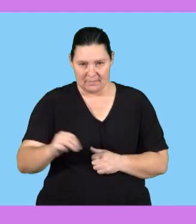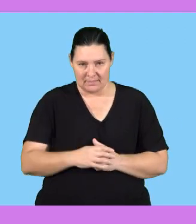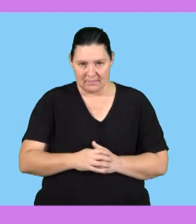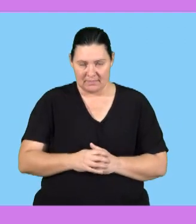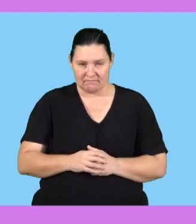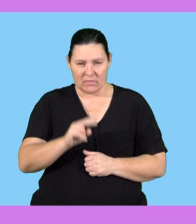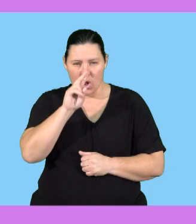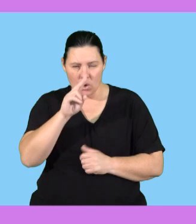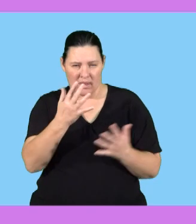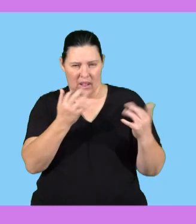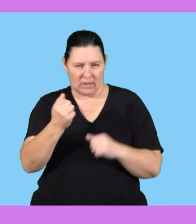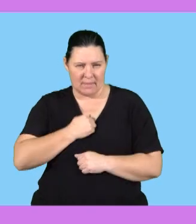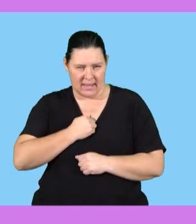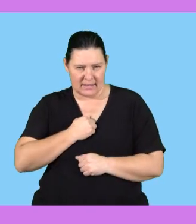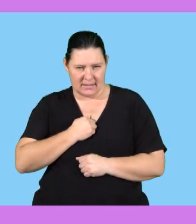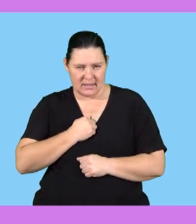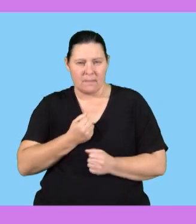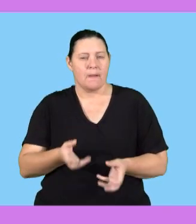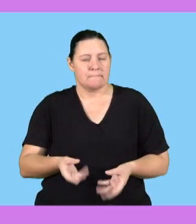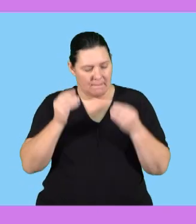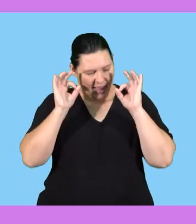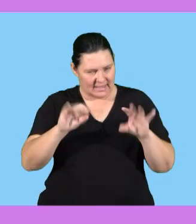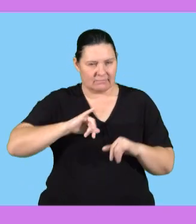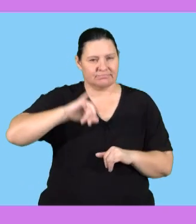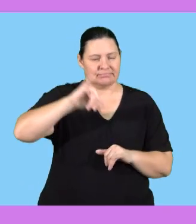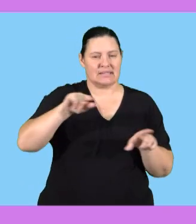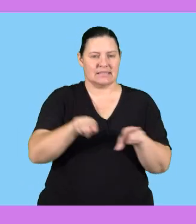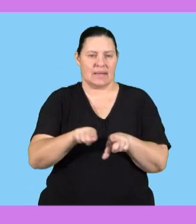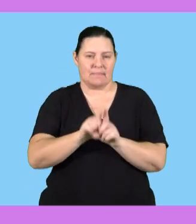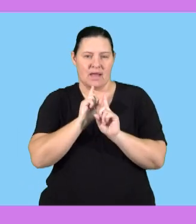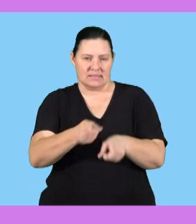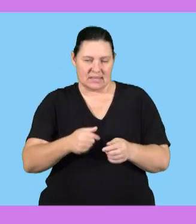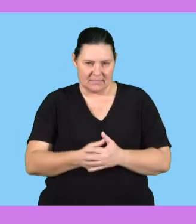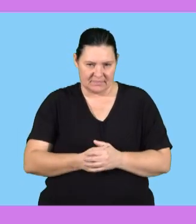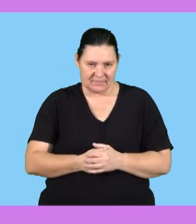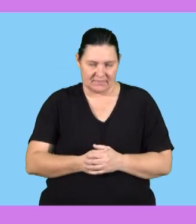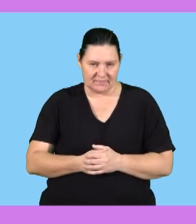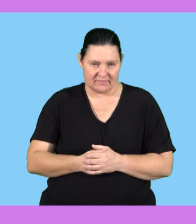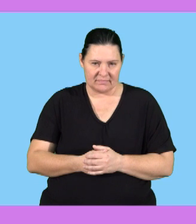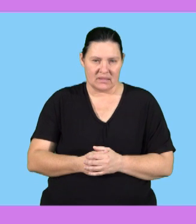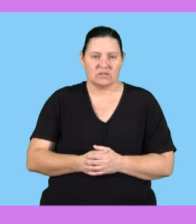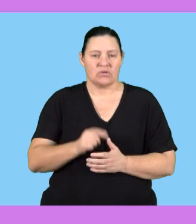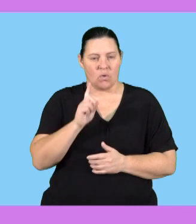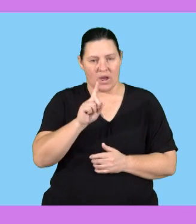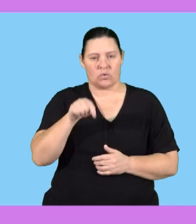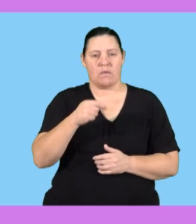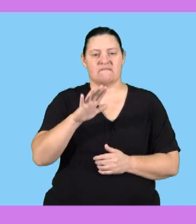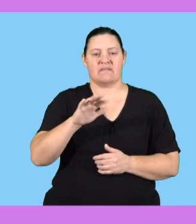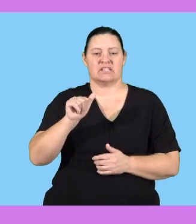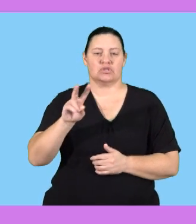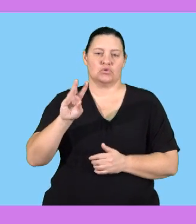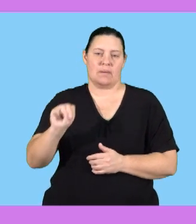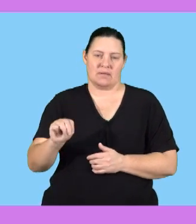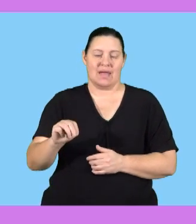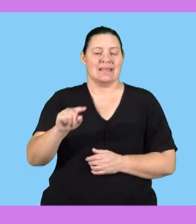1,562 meters. Now looking at my calculation, I got the exact same answer. Do we agree that the average height is 1,562